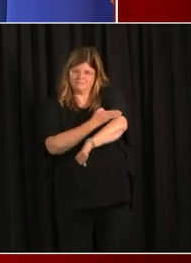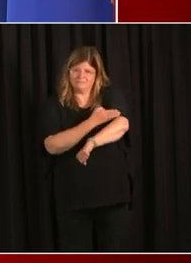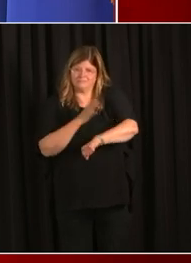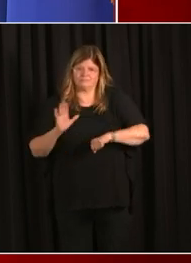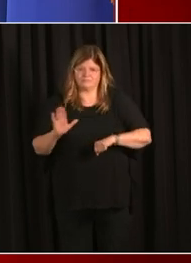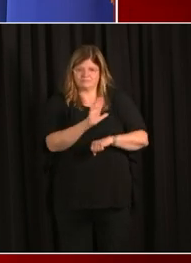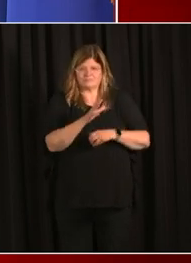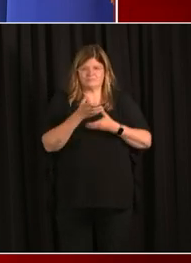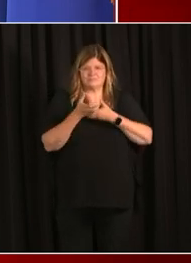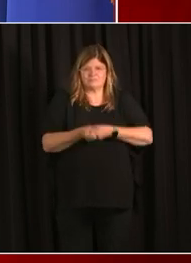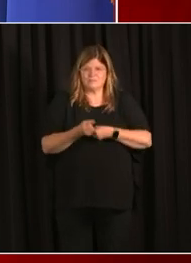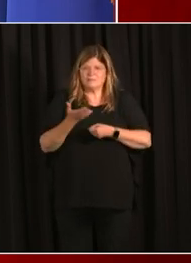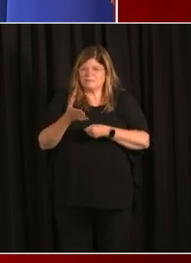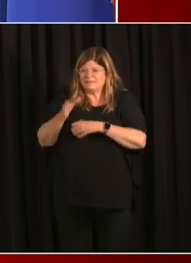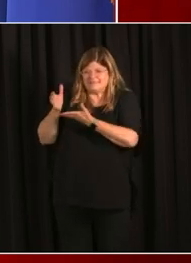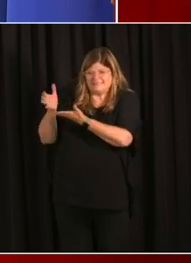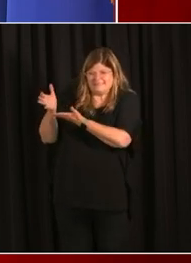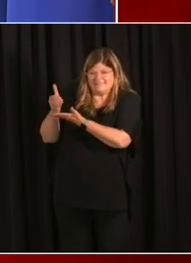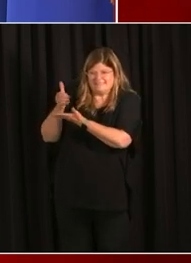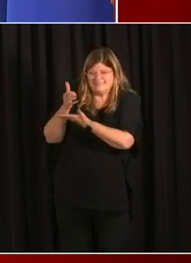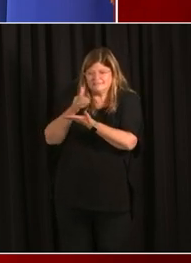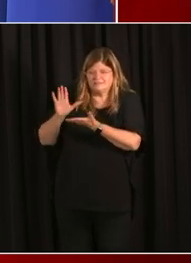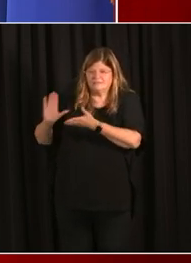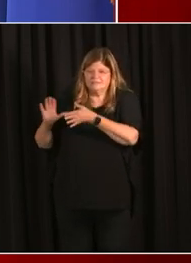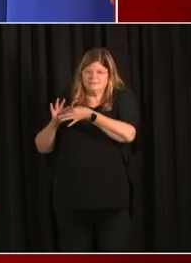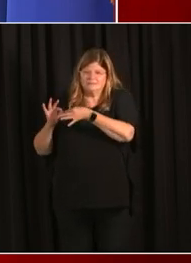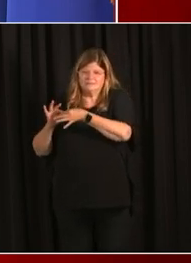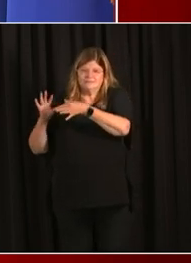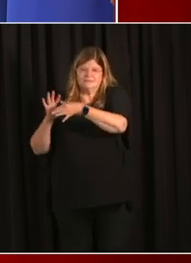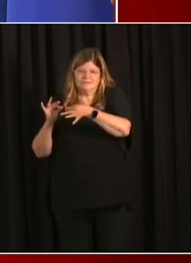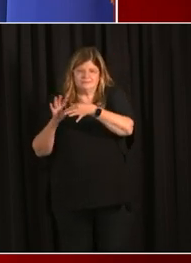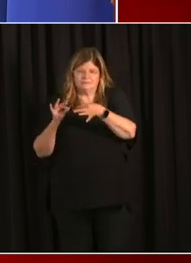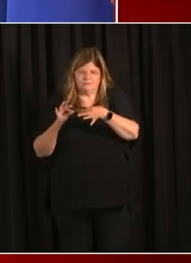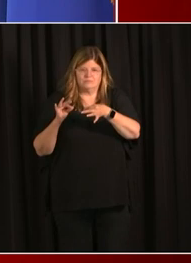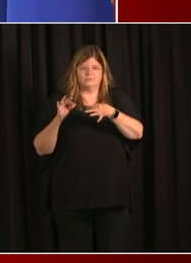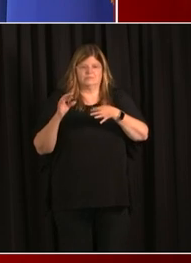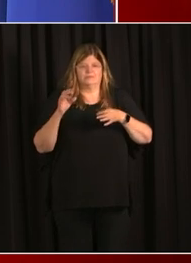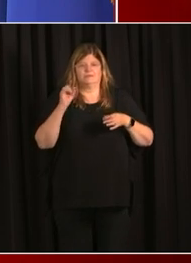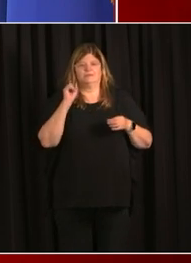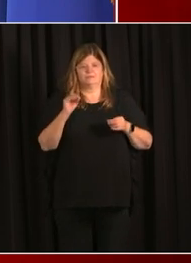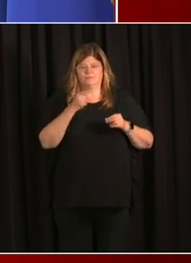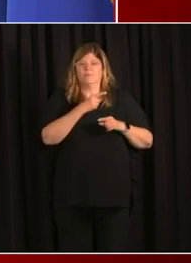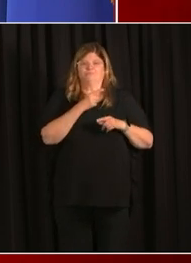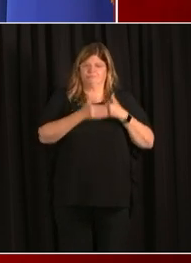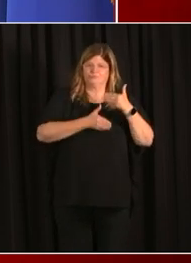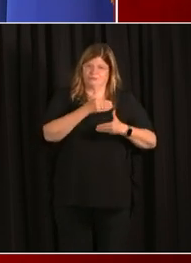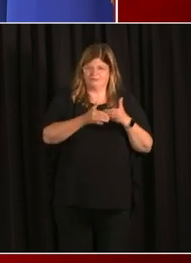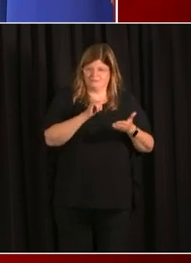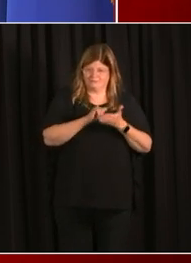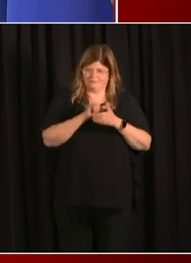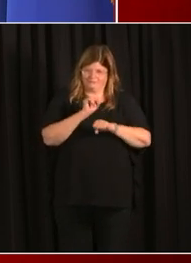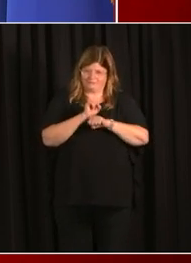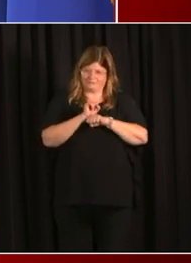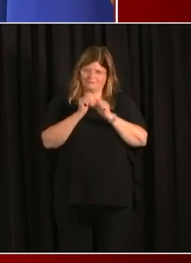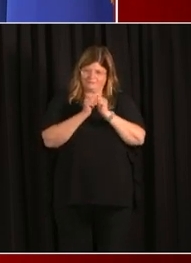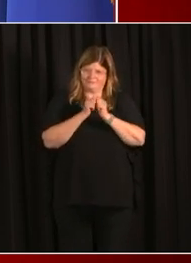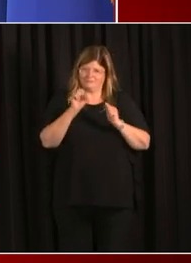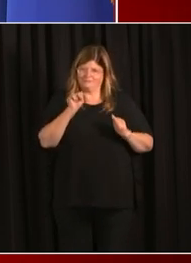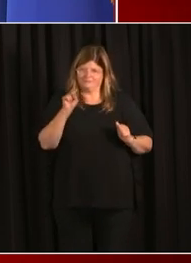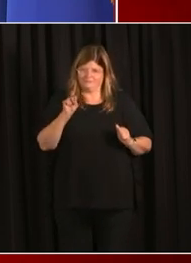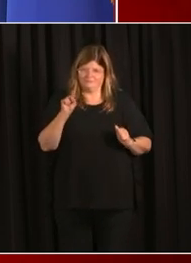they understand the disclosure process. We've had some people who work for us who have worked in sexually transmitted infections